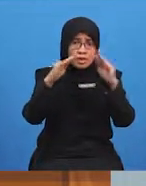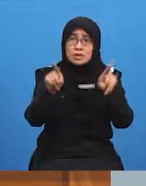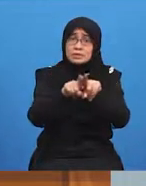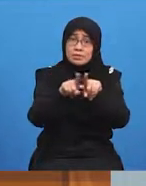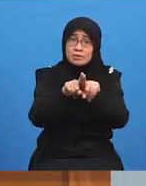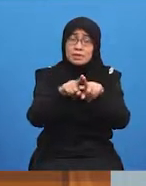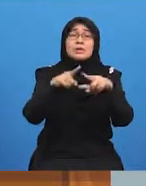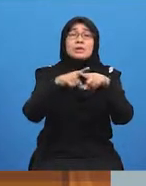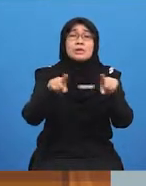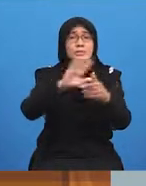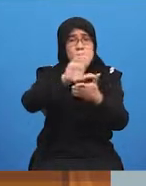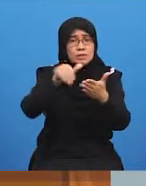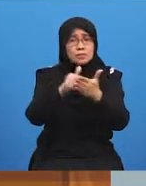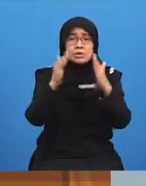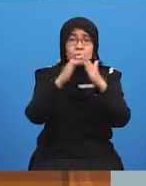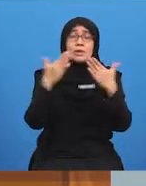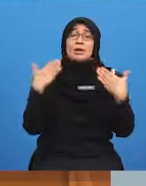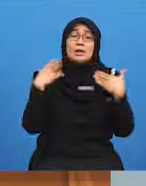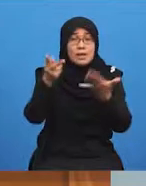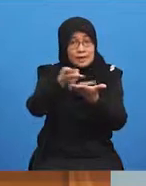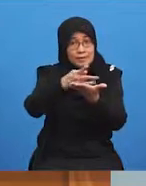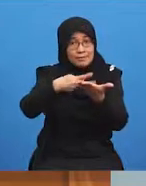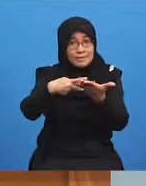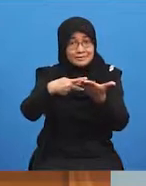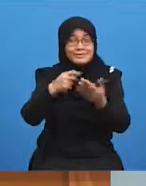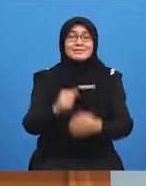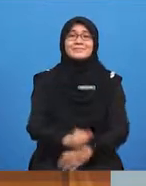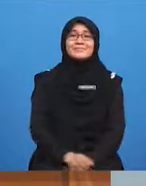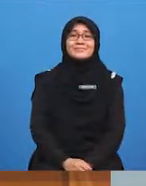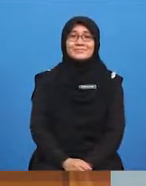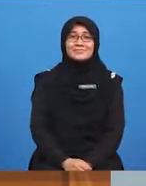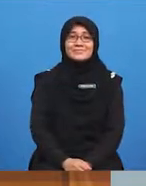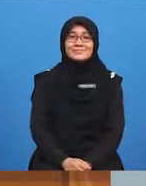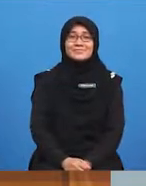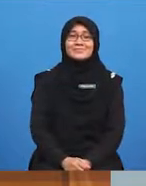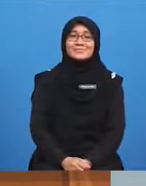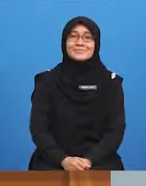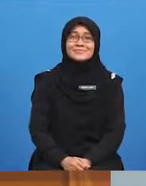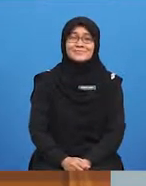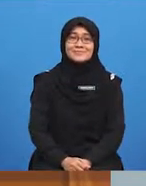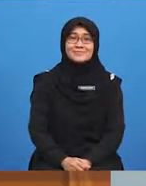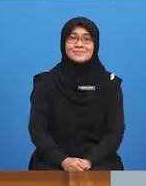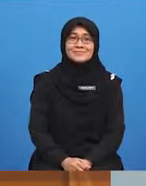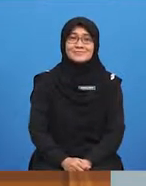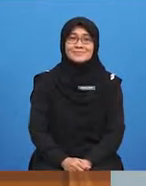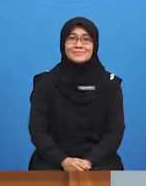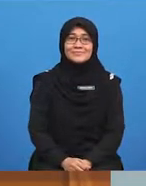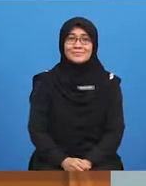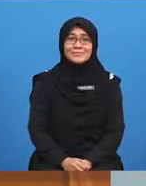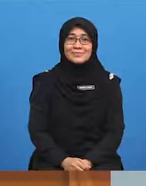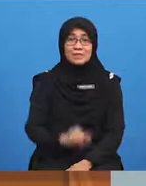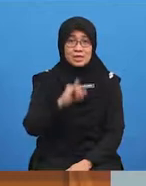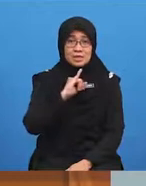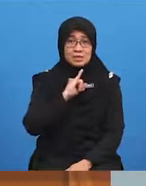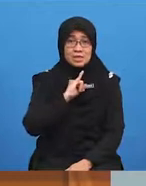them. Before we go to the next session, I am going to see if you could